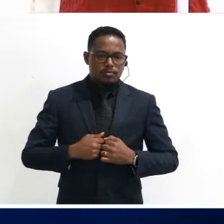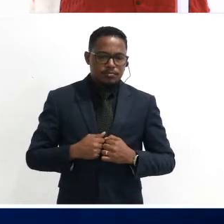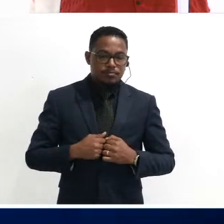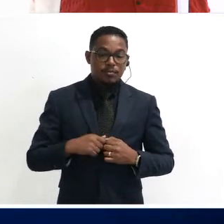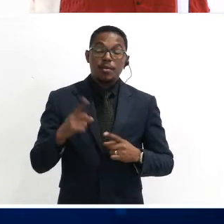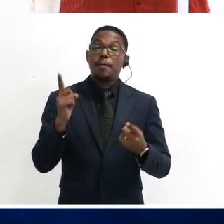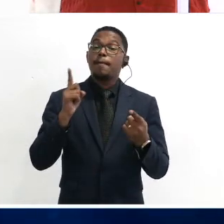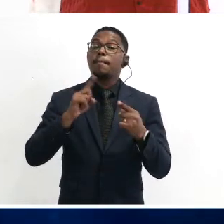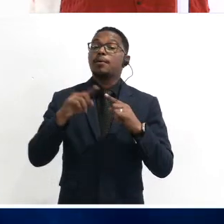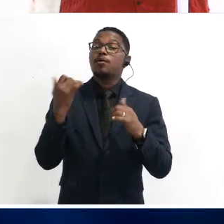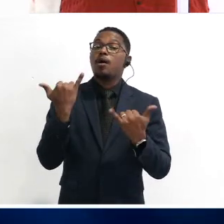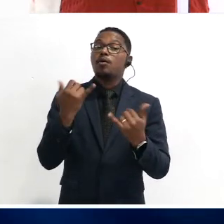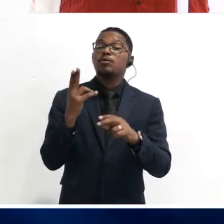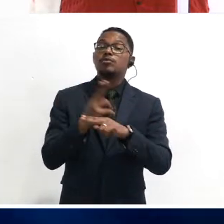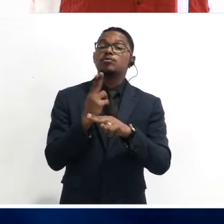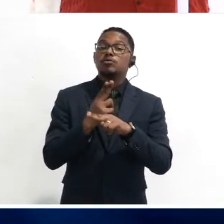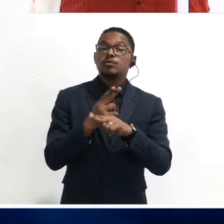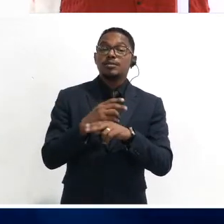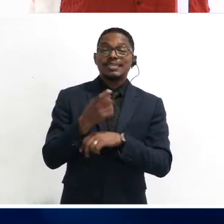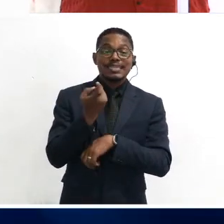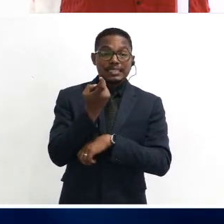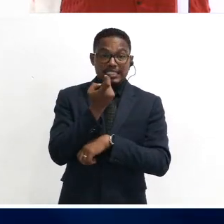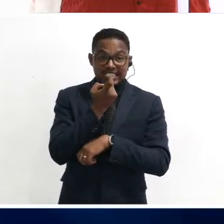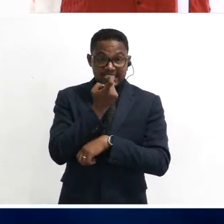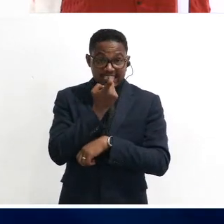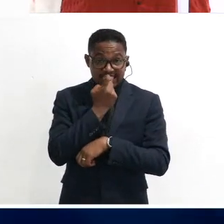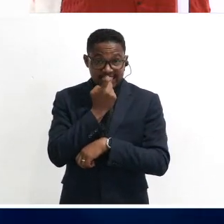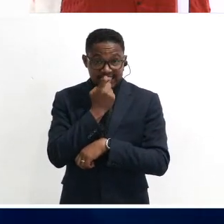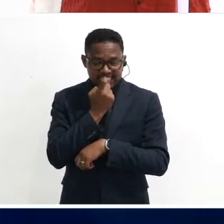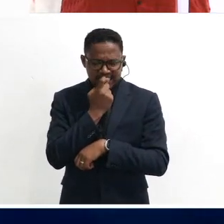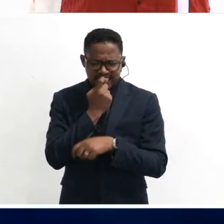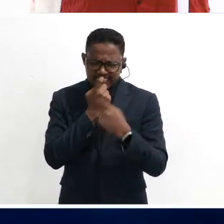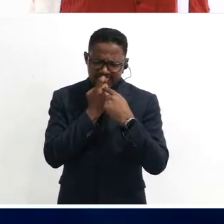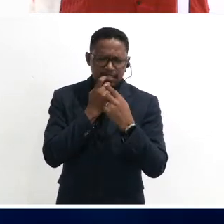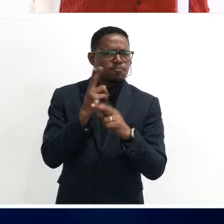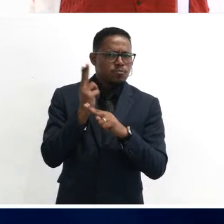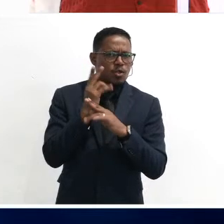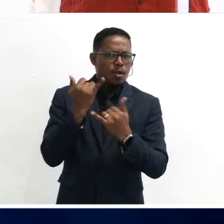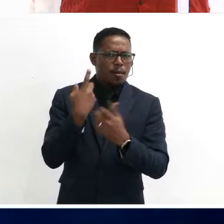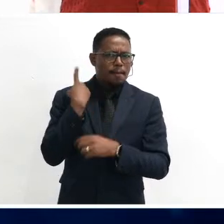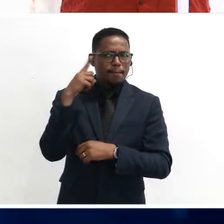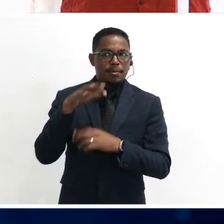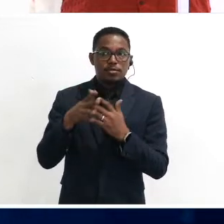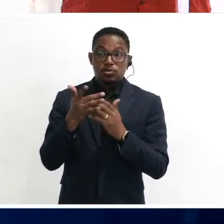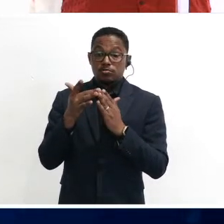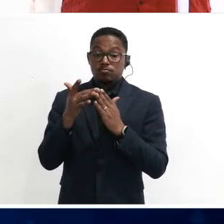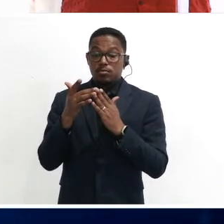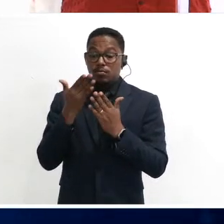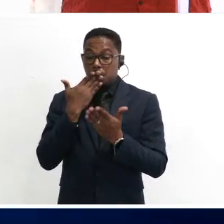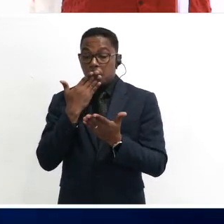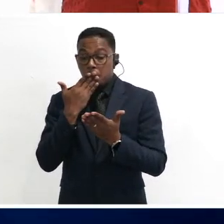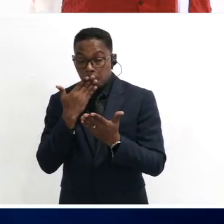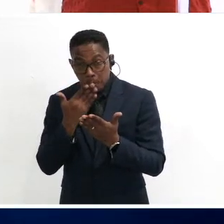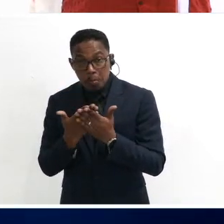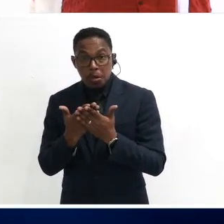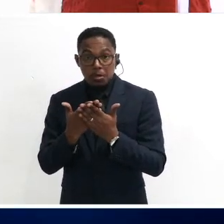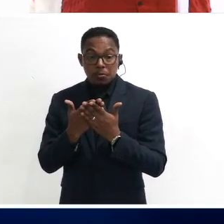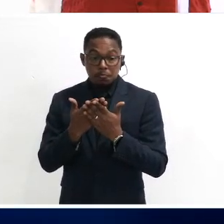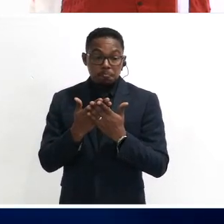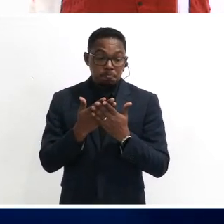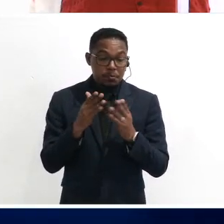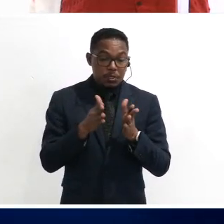substrate material. It has a lot of good properties. It has a CTE, or coefficient of thermal expansion, that's pretty close to